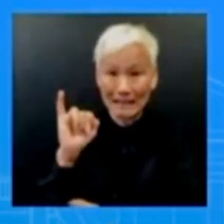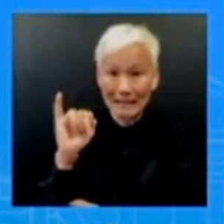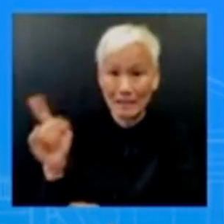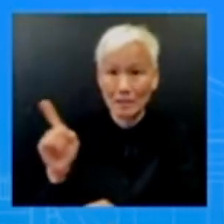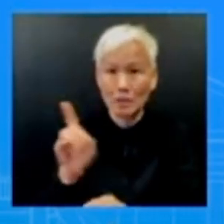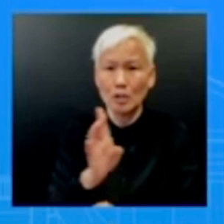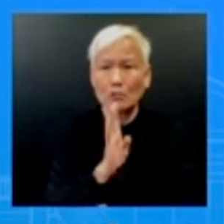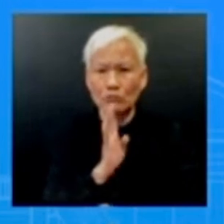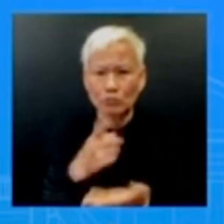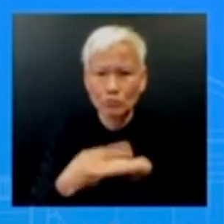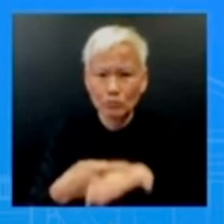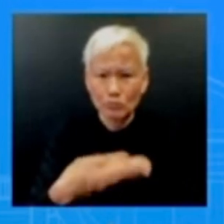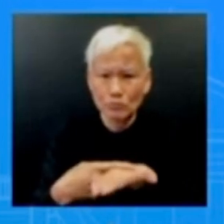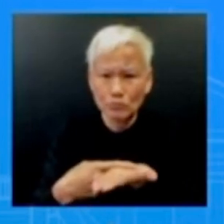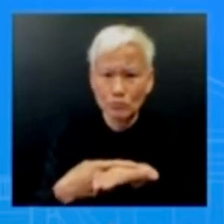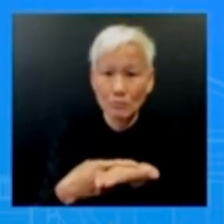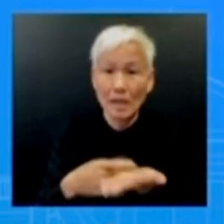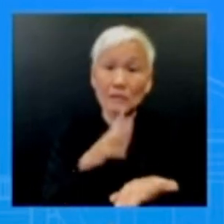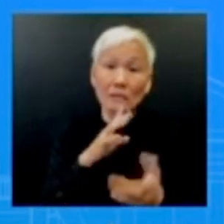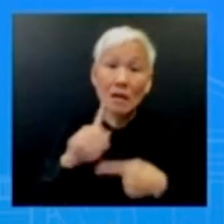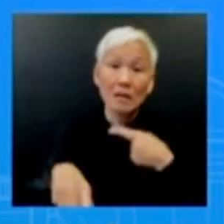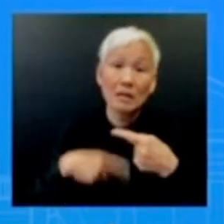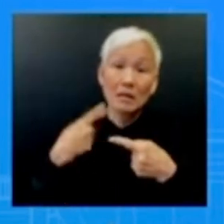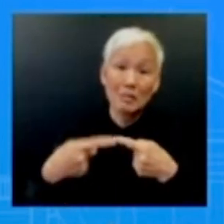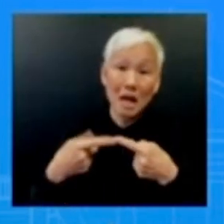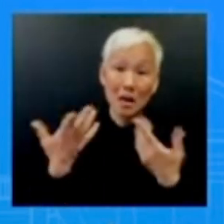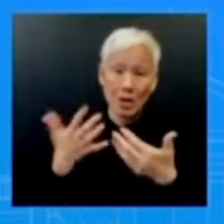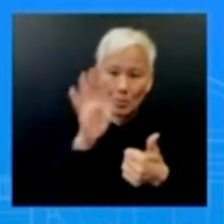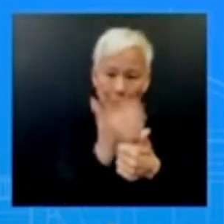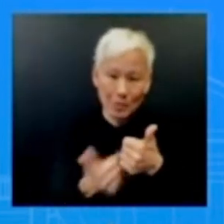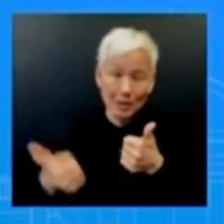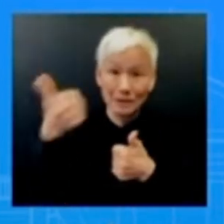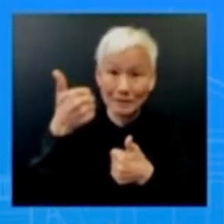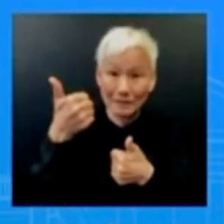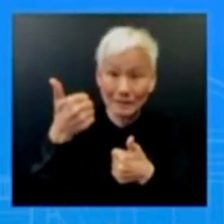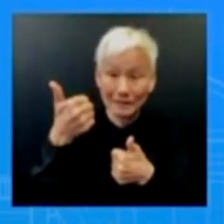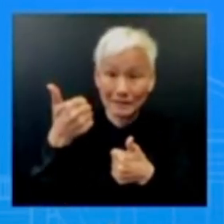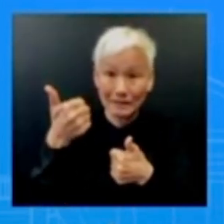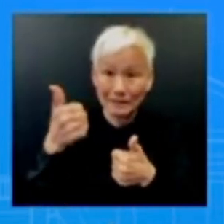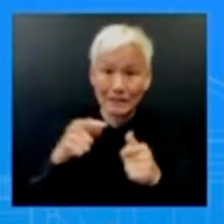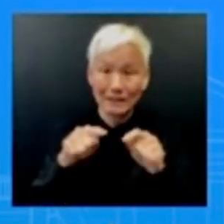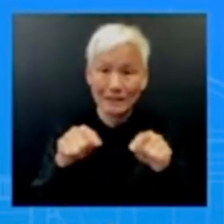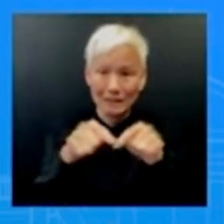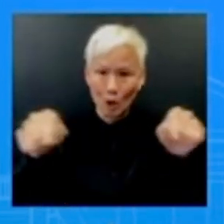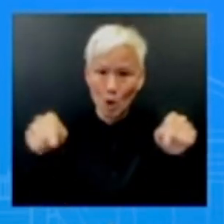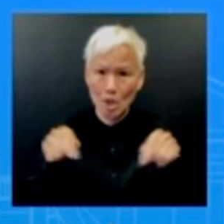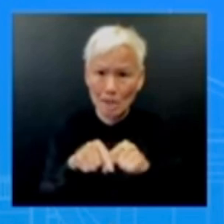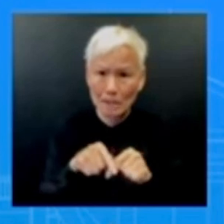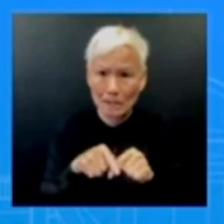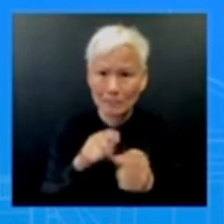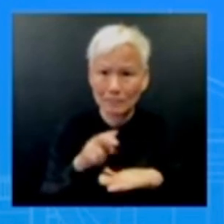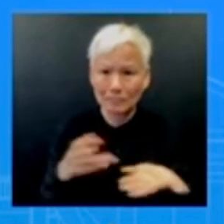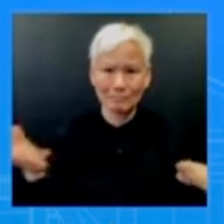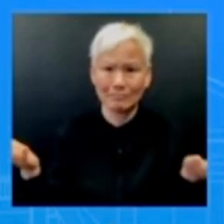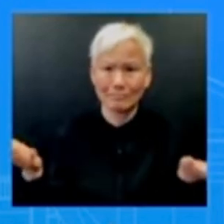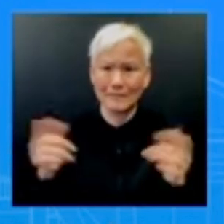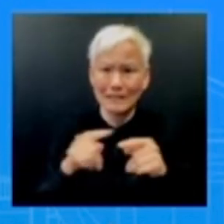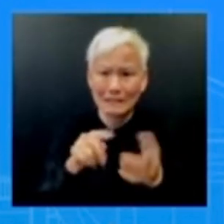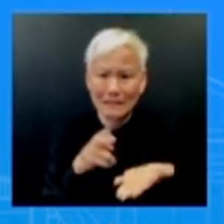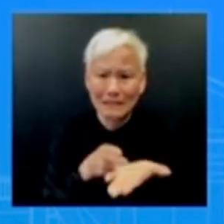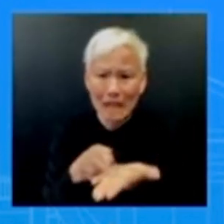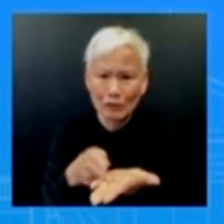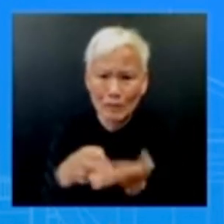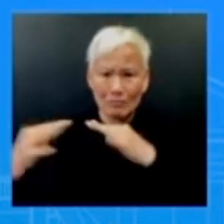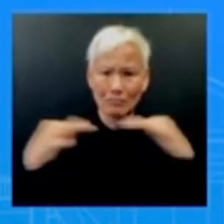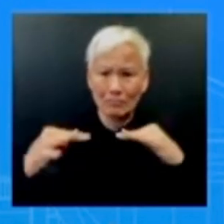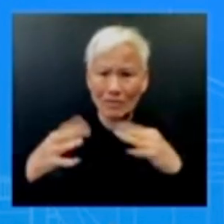sovereignty, territorial integrity, finding a peaceful way to end this war, that providing lethal weapons would seem to be